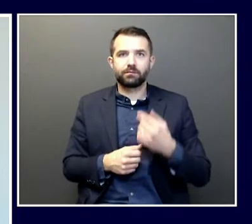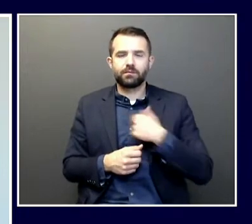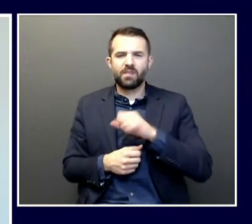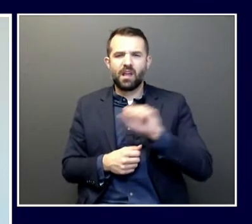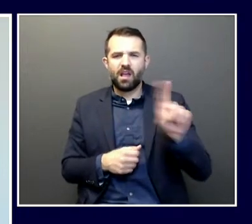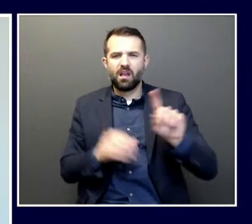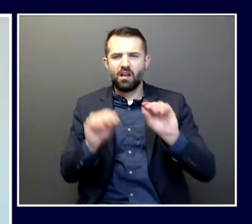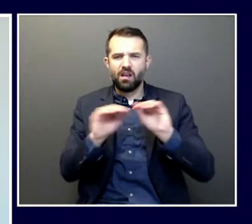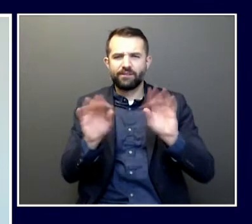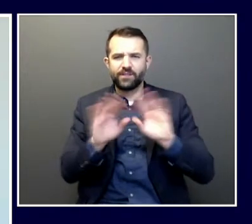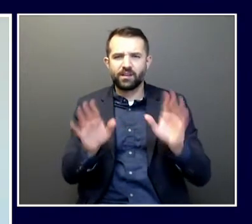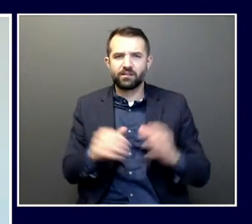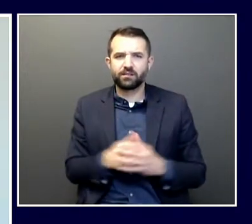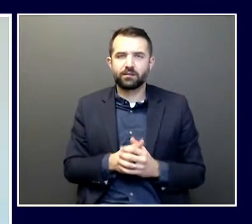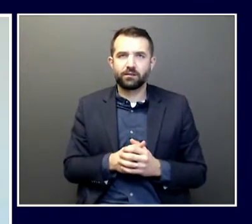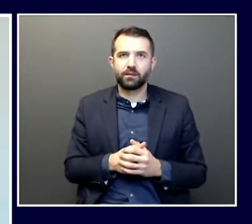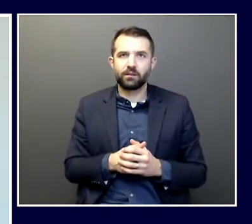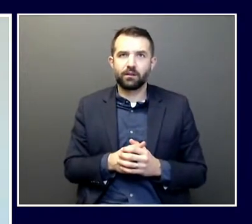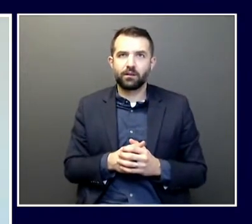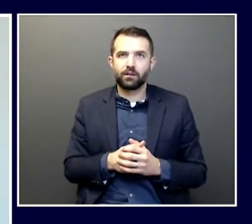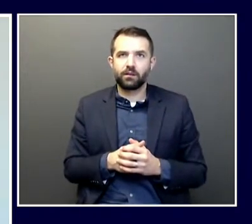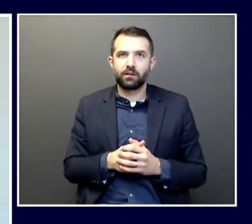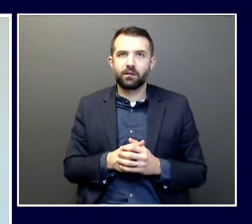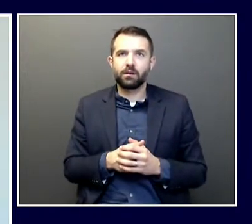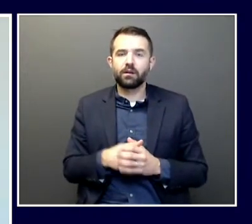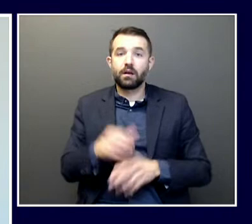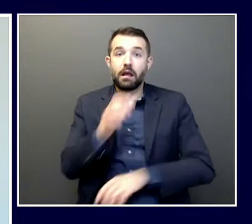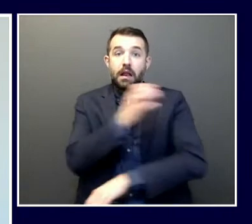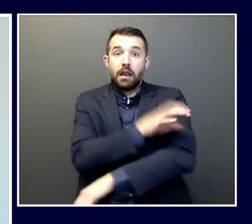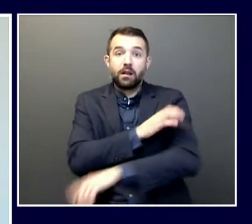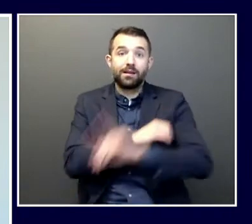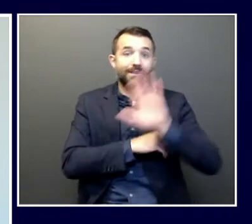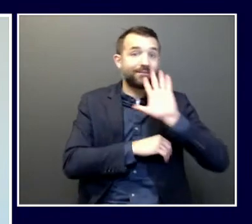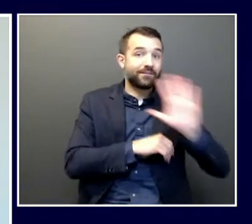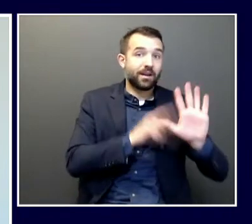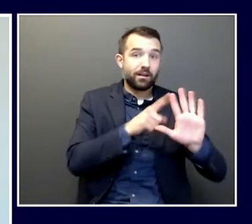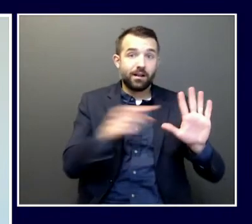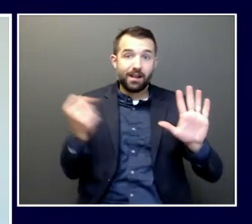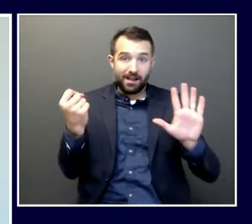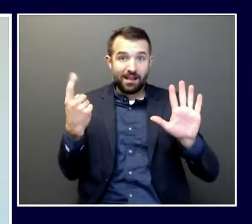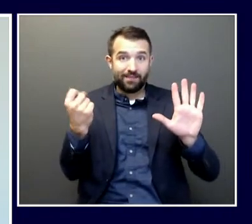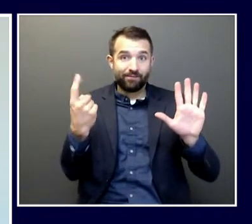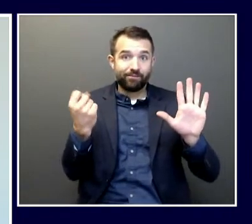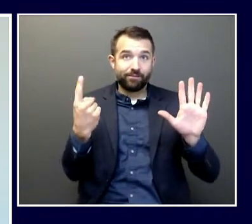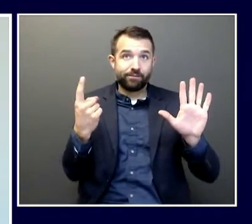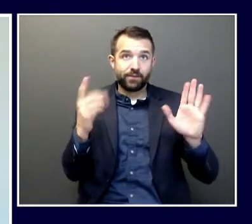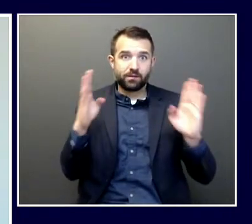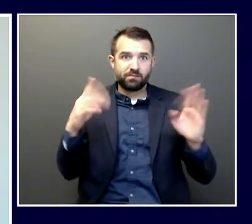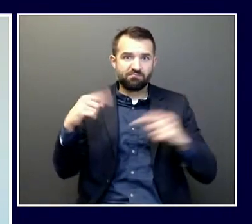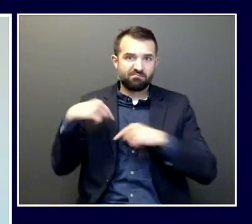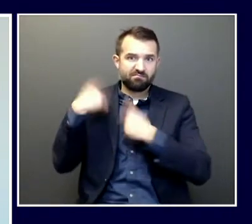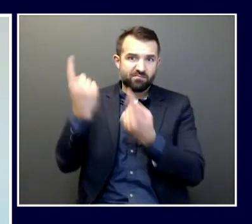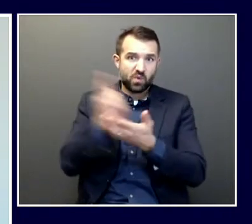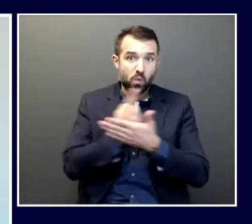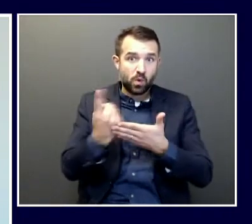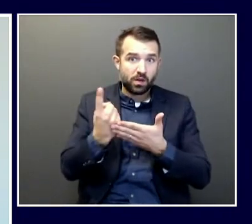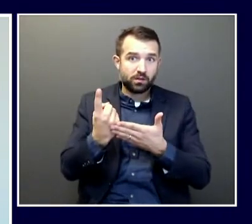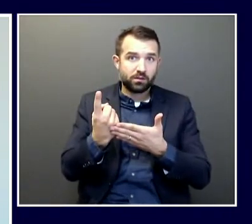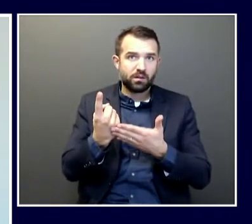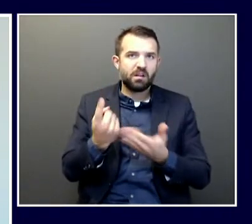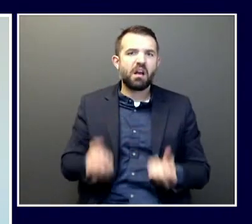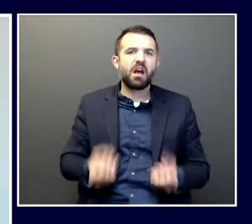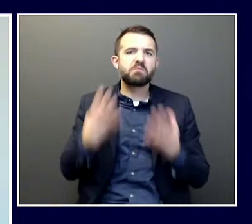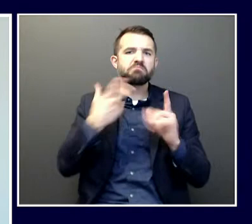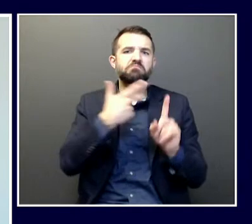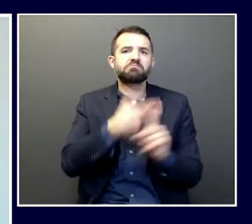5 to 11-year-olds. Just any numbers as to how many shots have been given out or doses, and how's it going? You know, I've heard